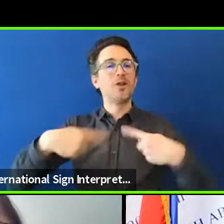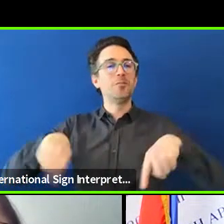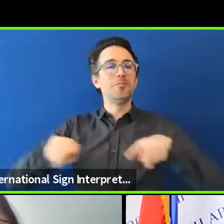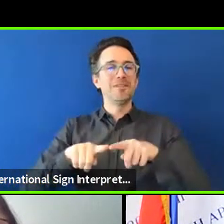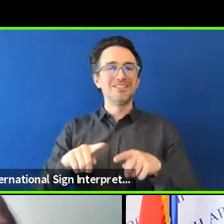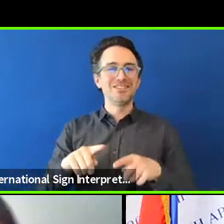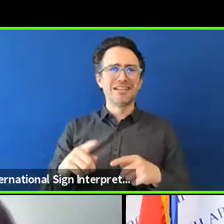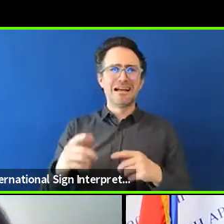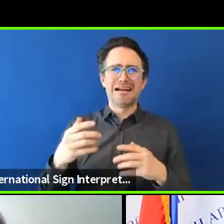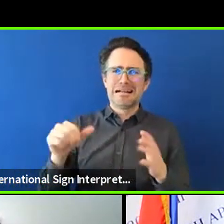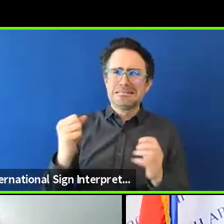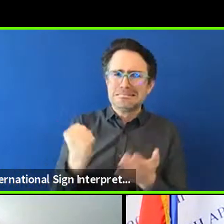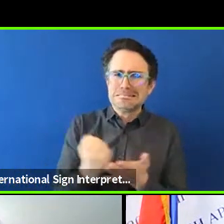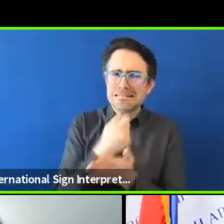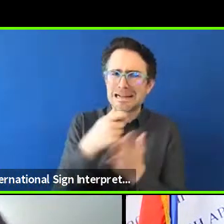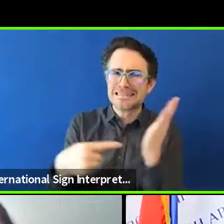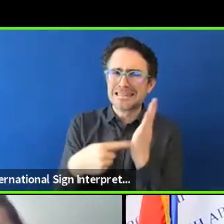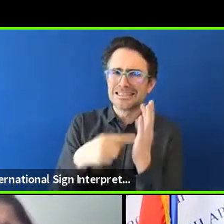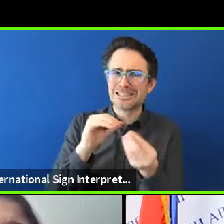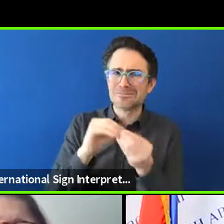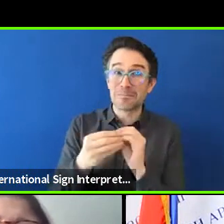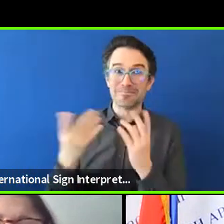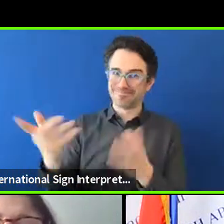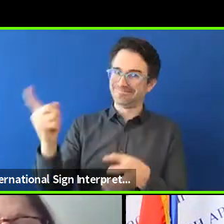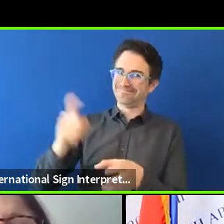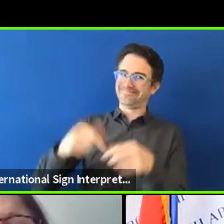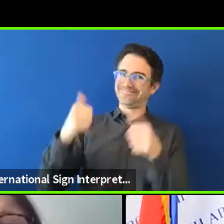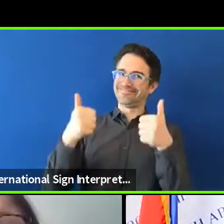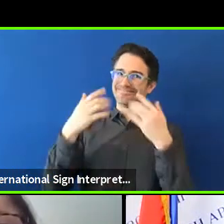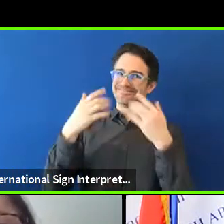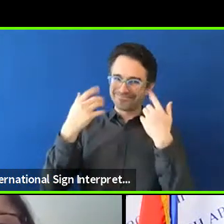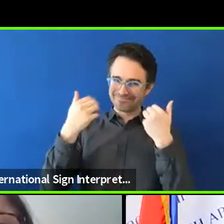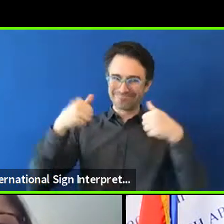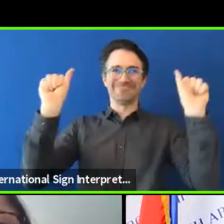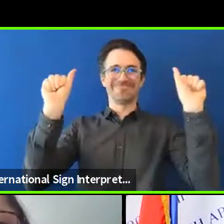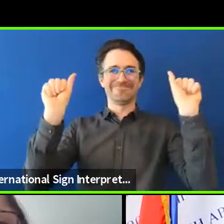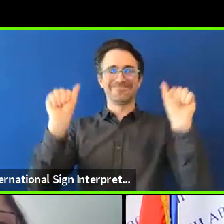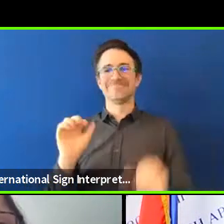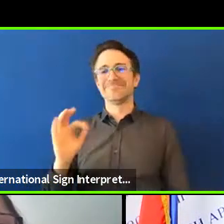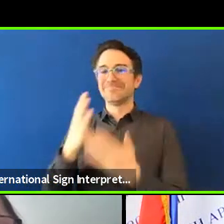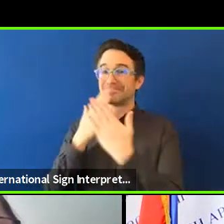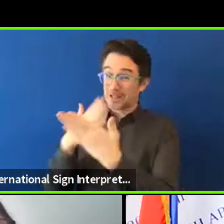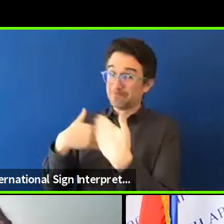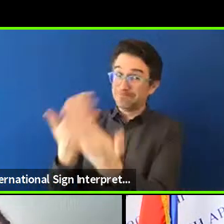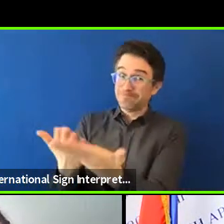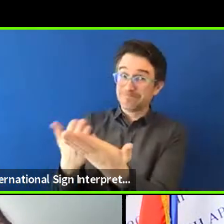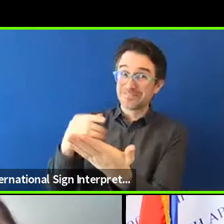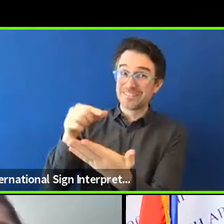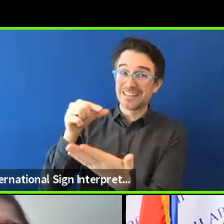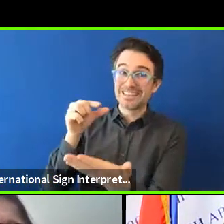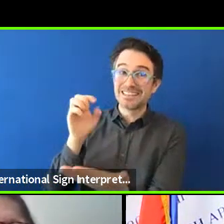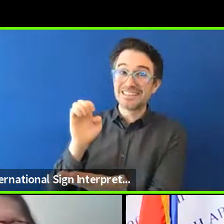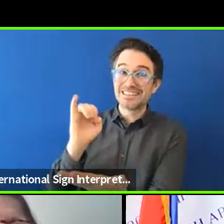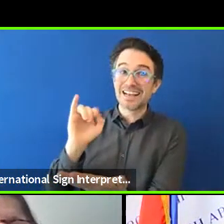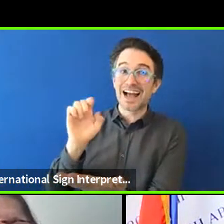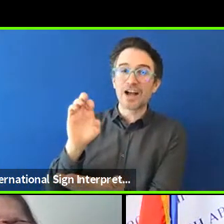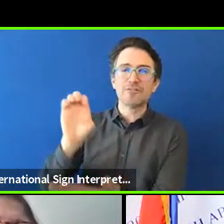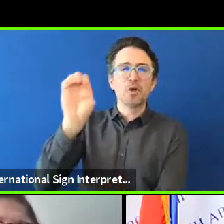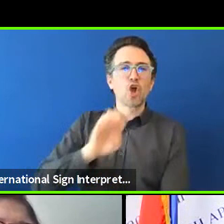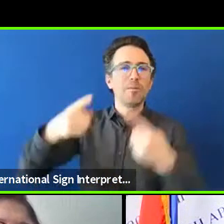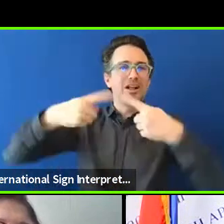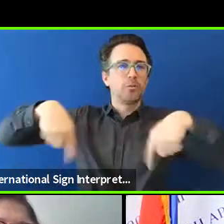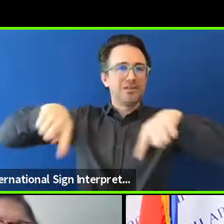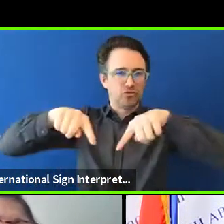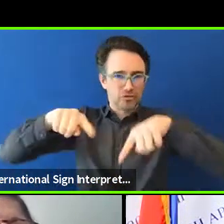you are here, please take the floor for your remarks. Yes, thank you very much.